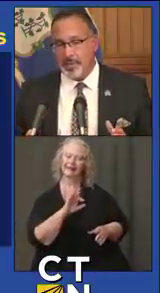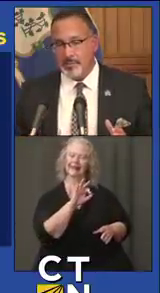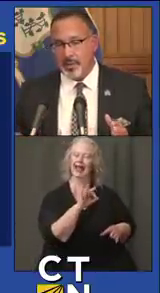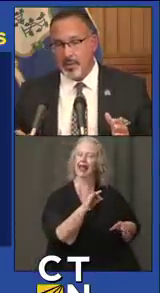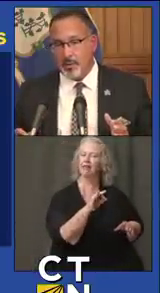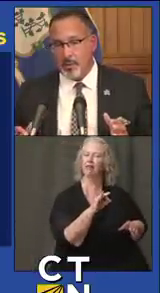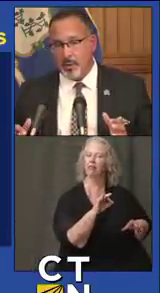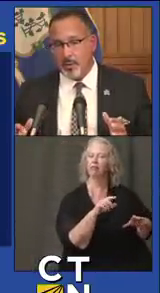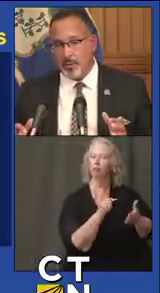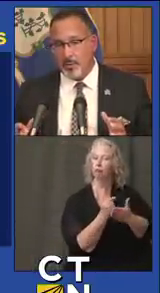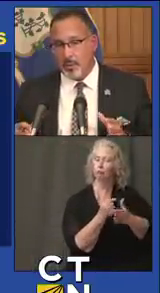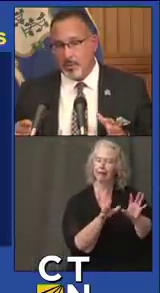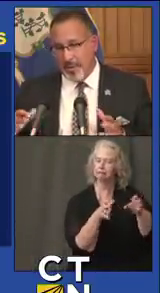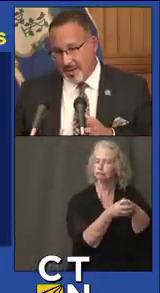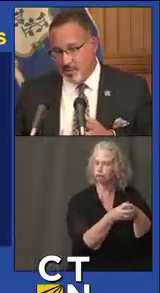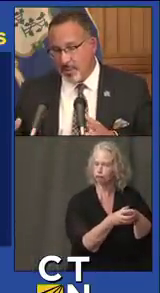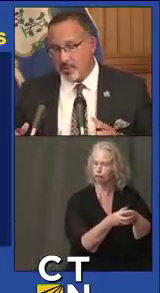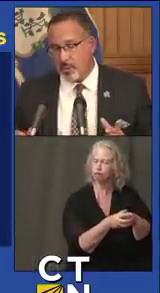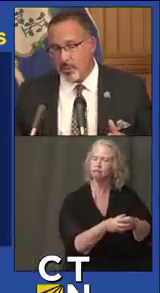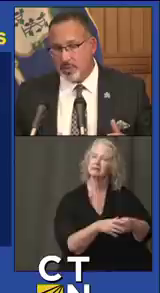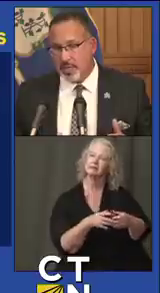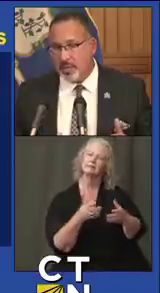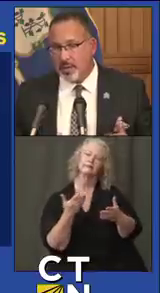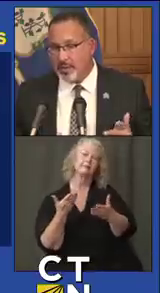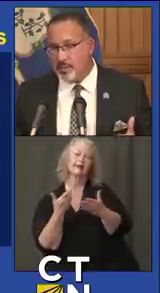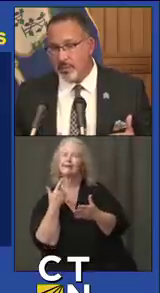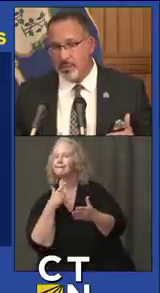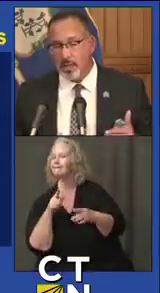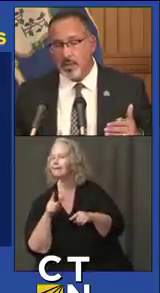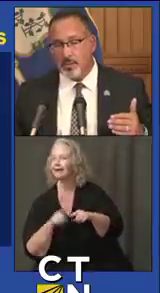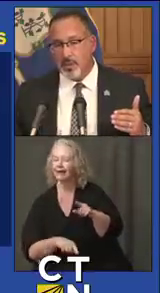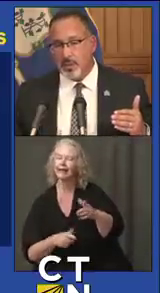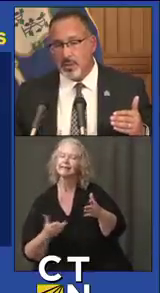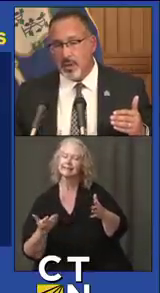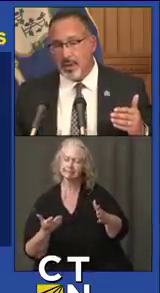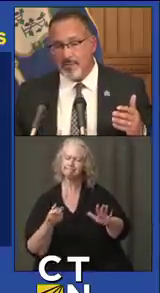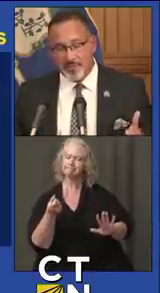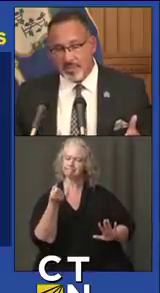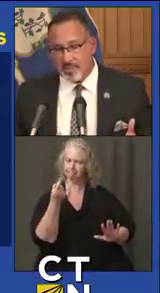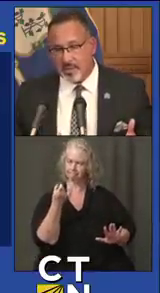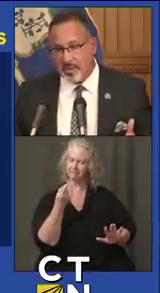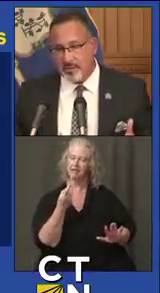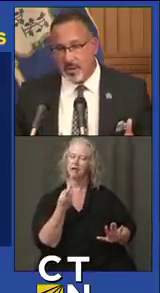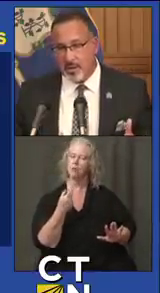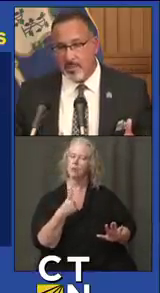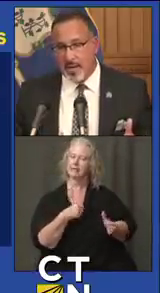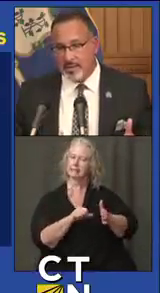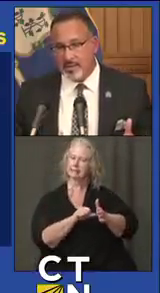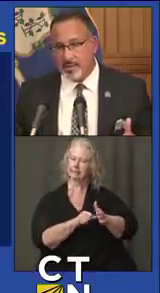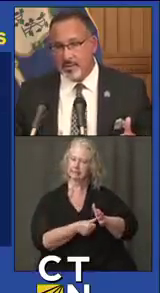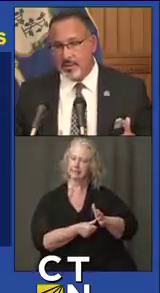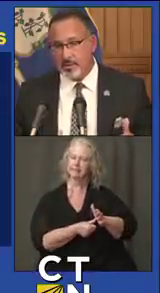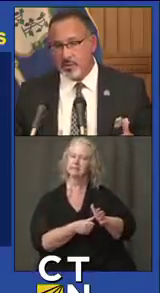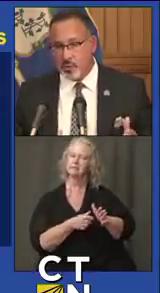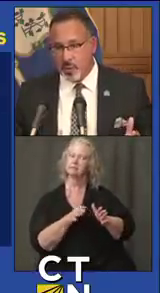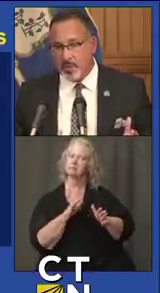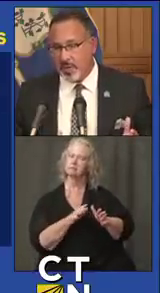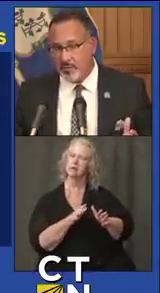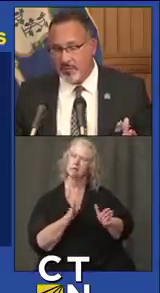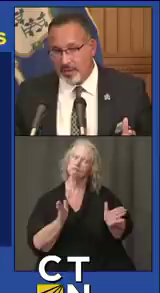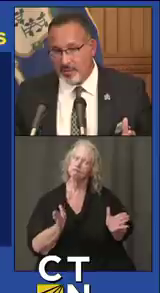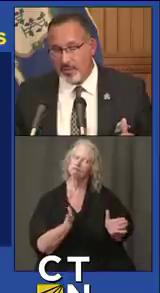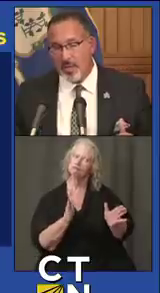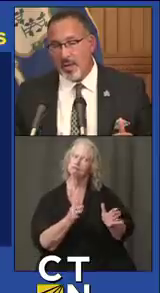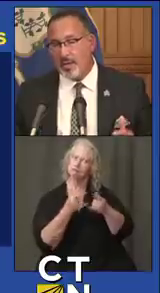Other times you can't do it. So what we're saying in high schools, the emphasis of masks is a strong